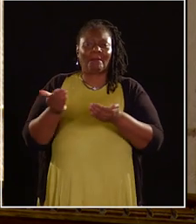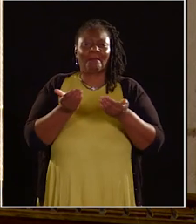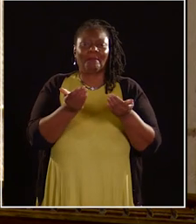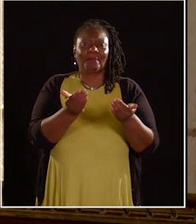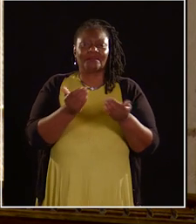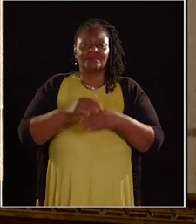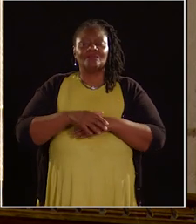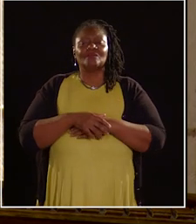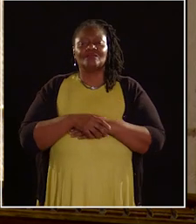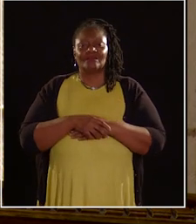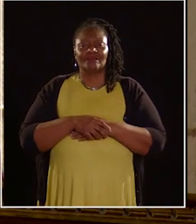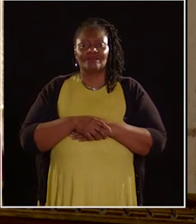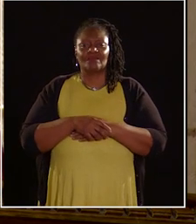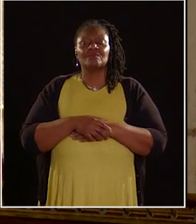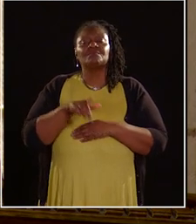welcome.